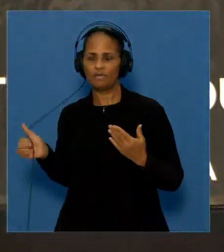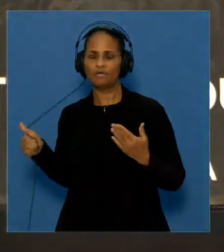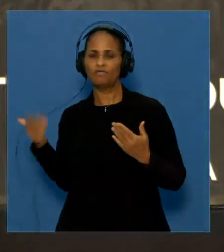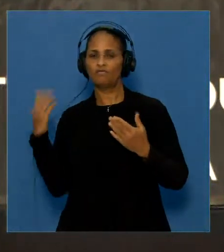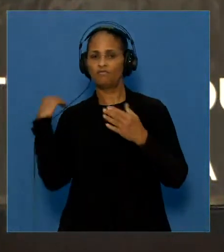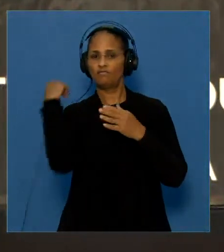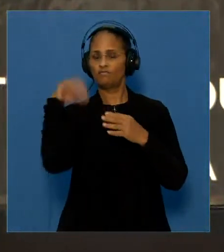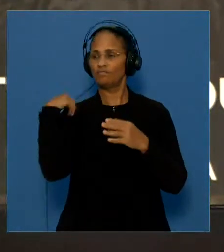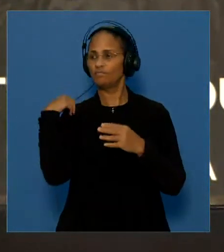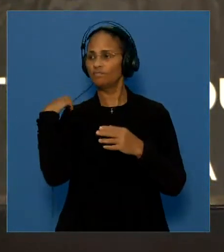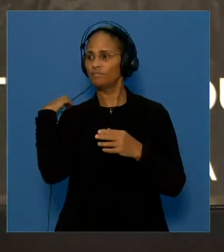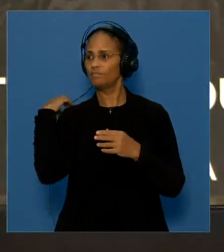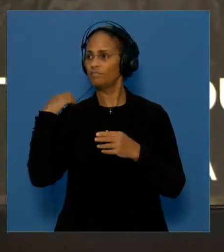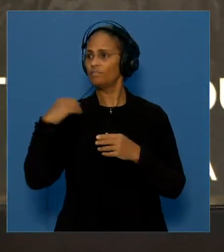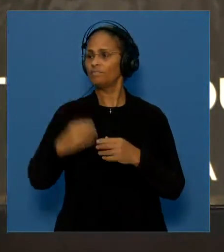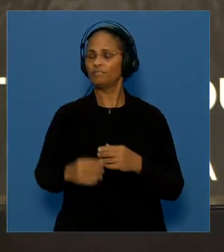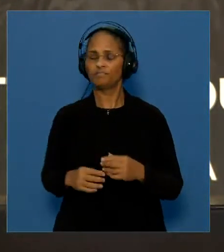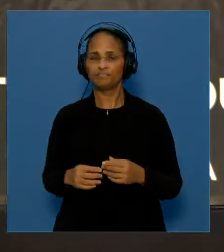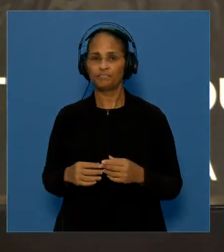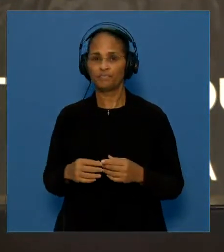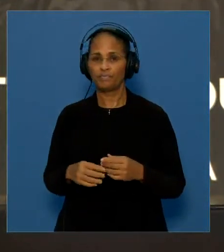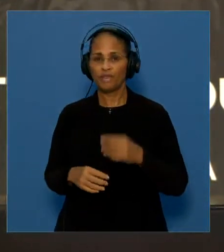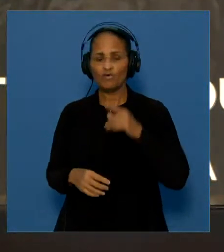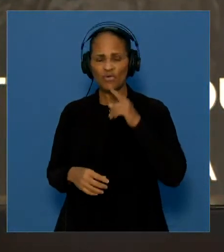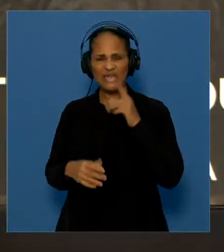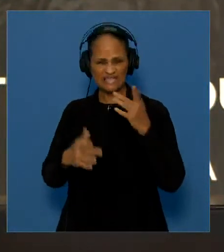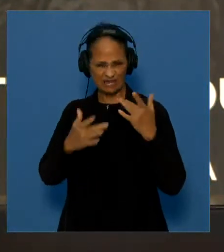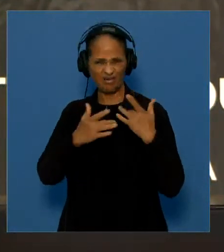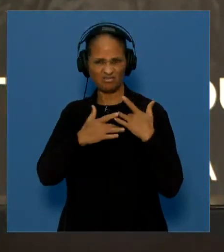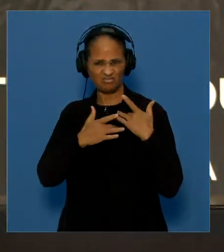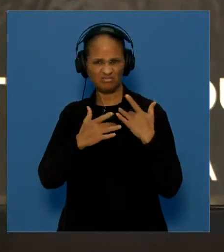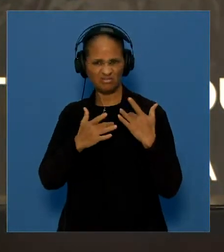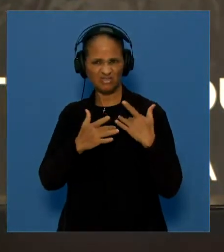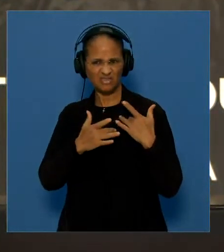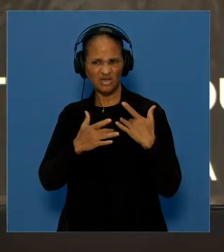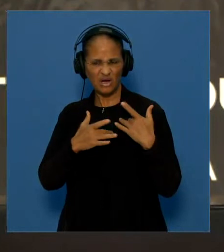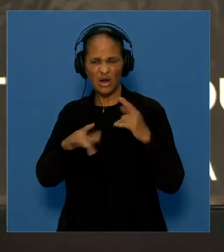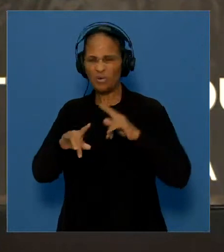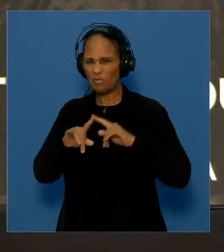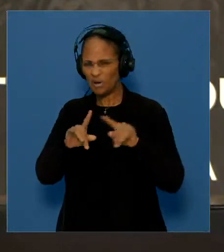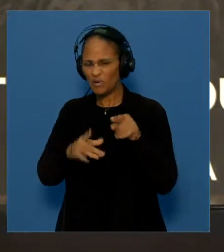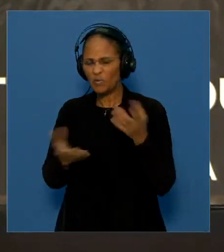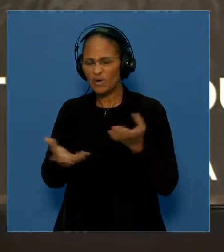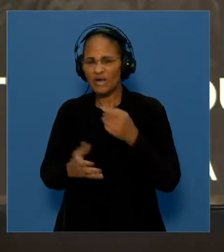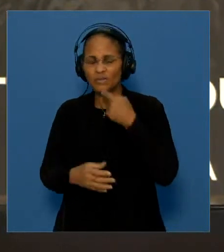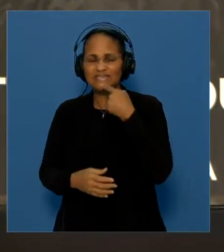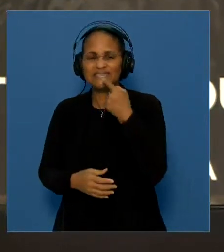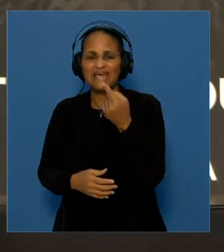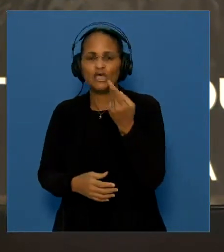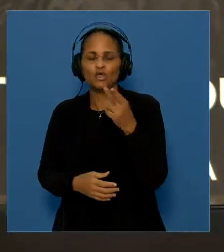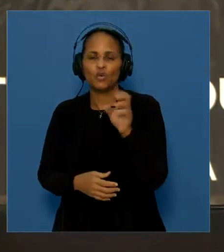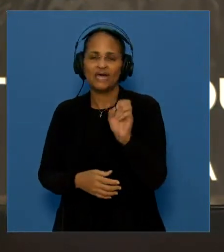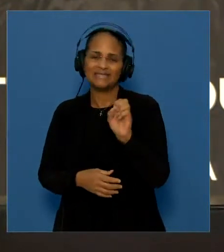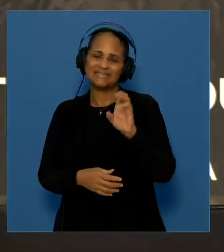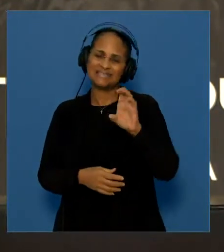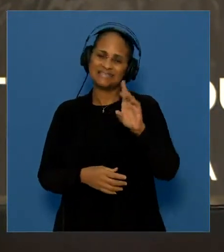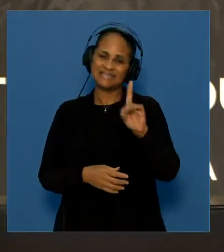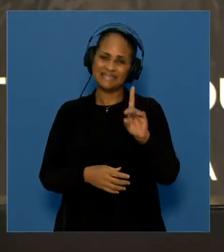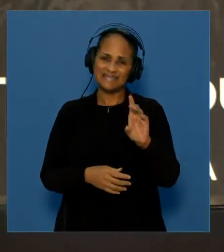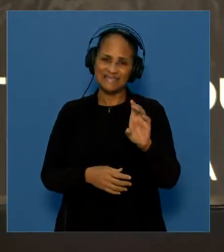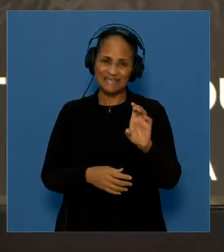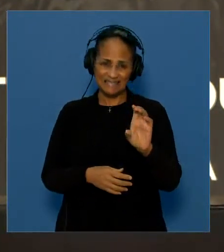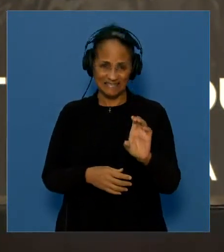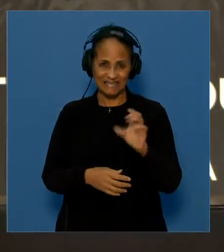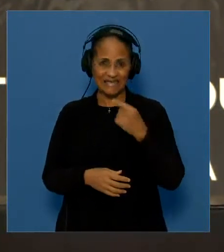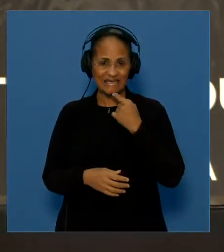as the Minister responsible for tourism, it certainly is a concern. But what I would say is that the U.S. CDC has laid out